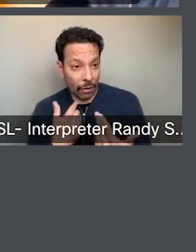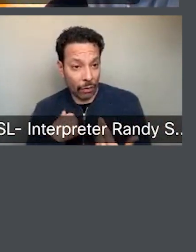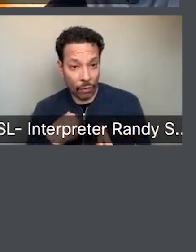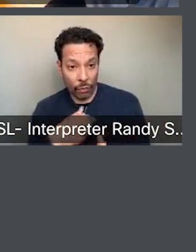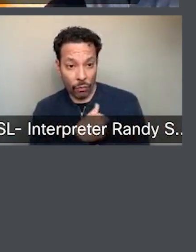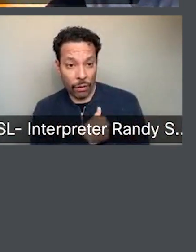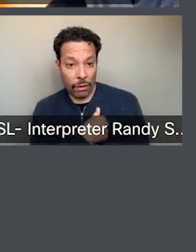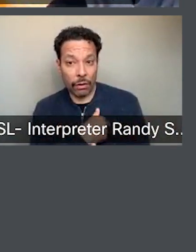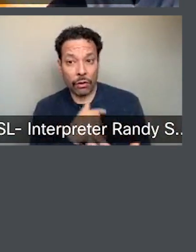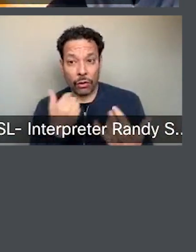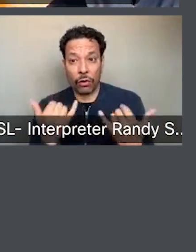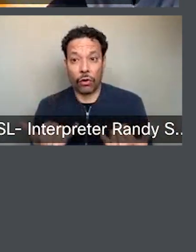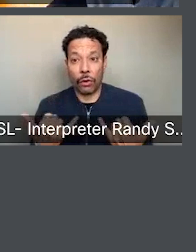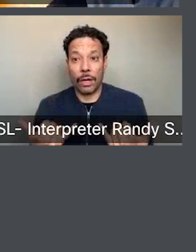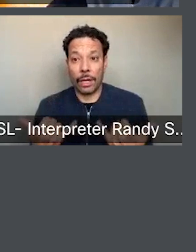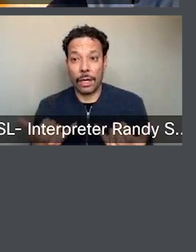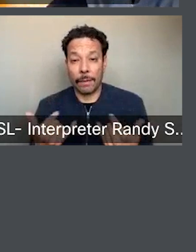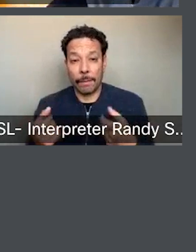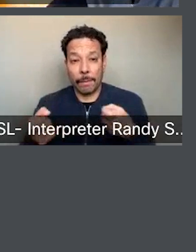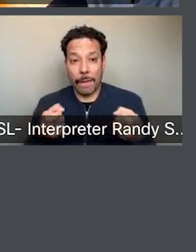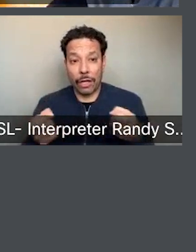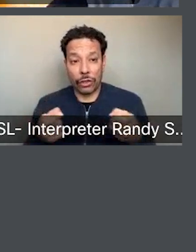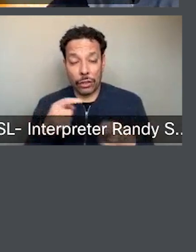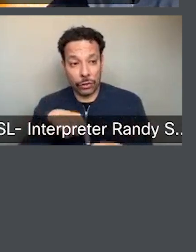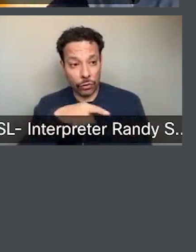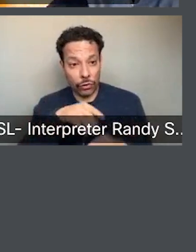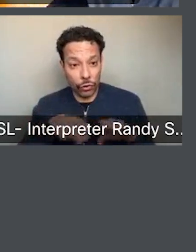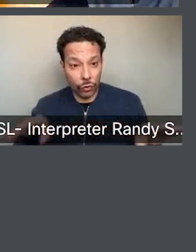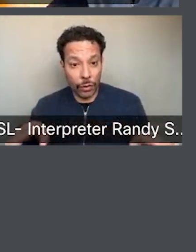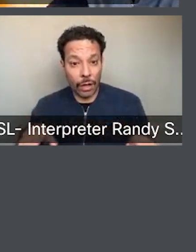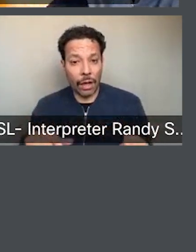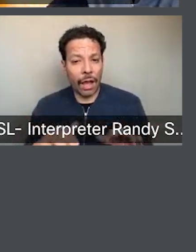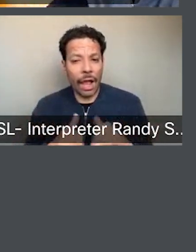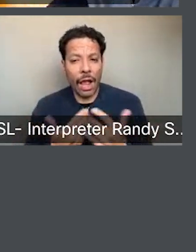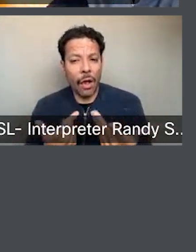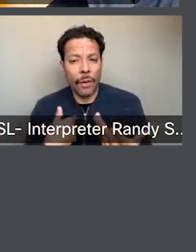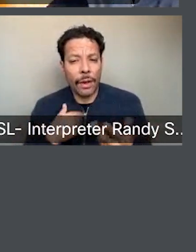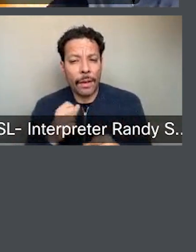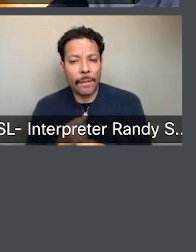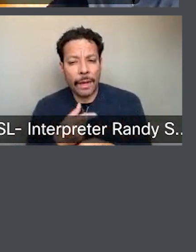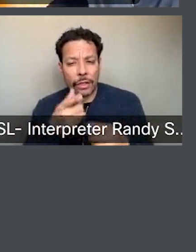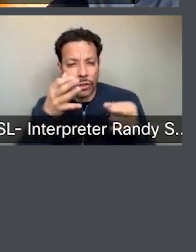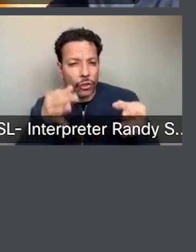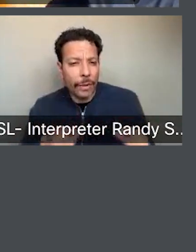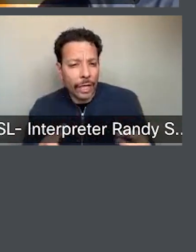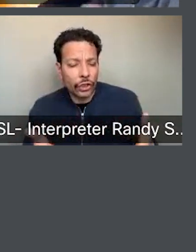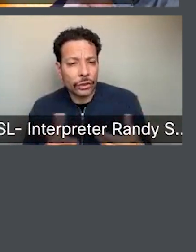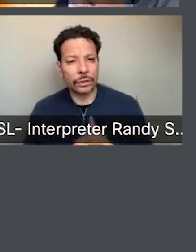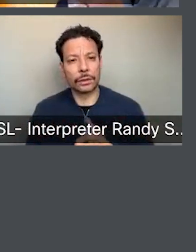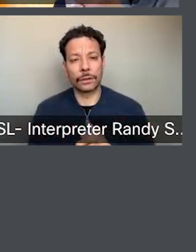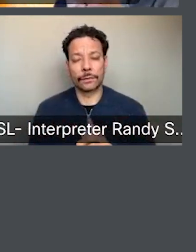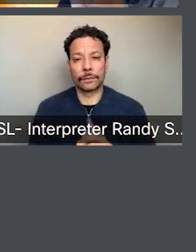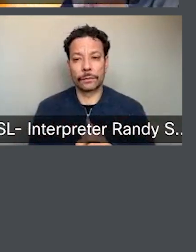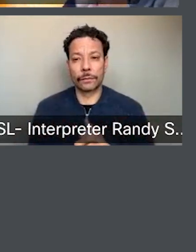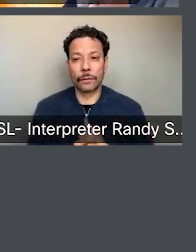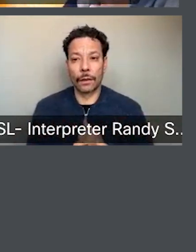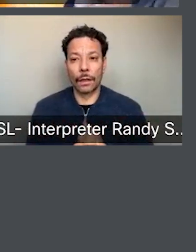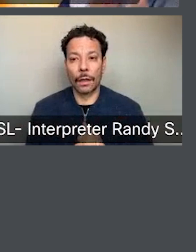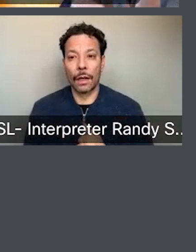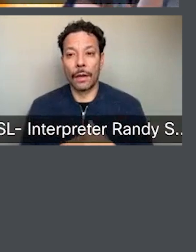currently managing these children? How do we make that determination? Well,